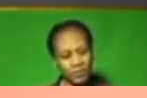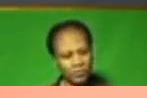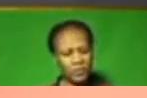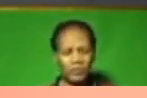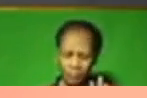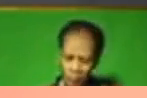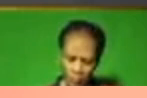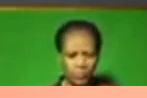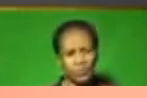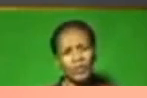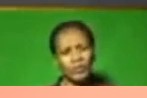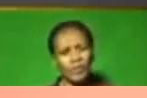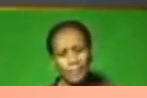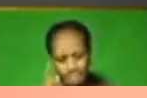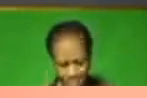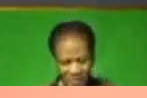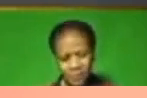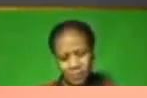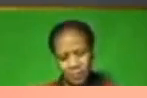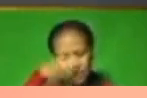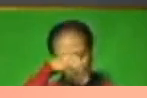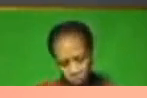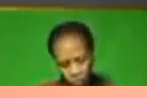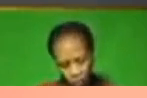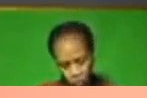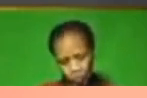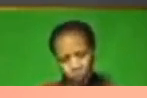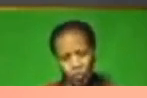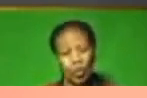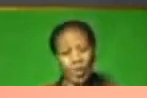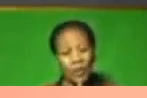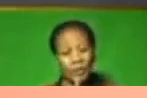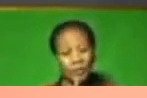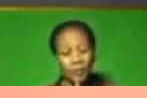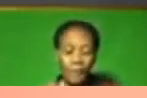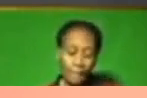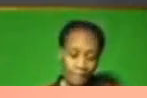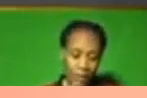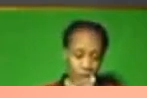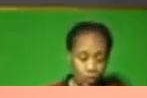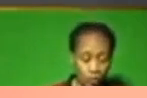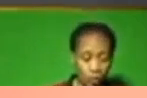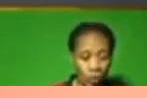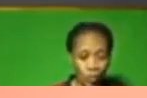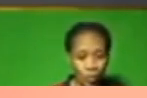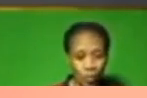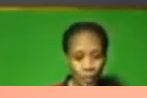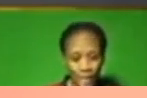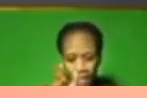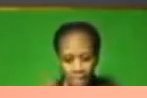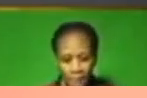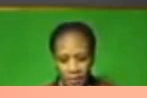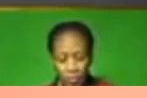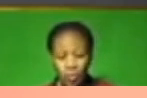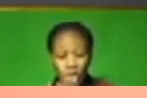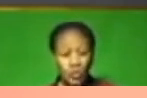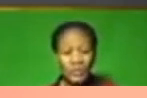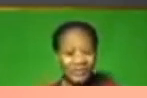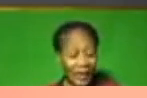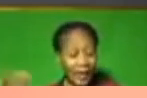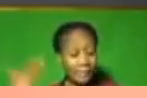necessity include ensuring that those who were in the